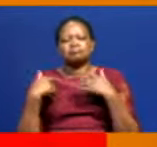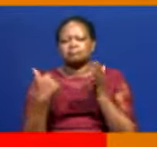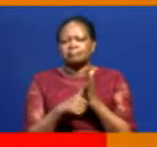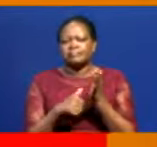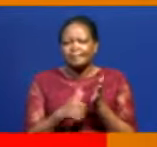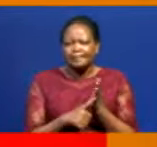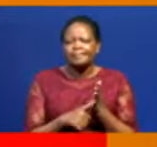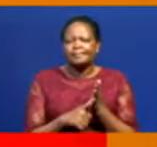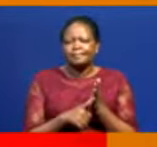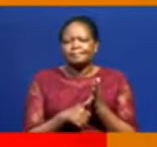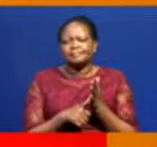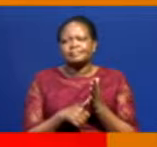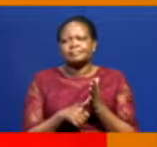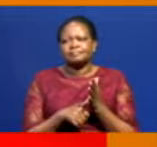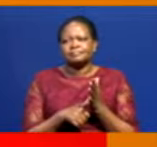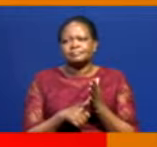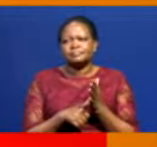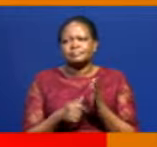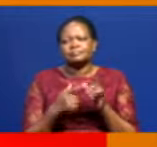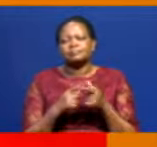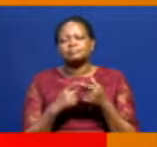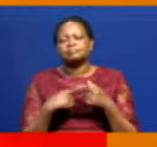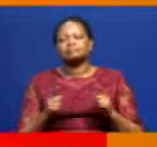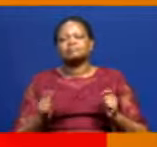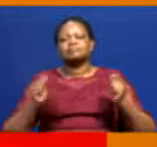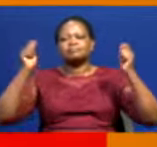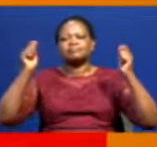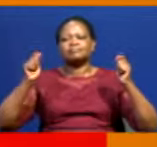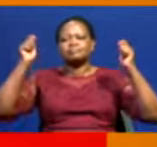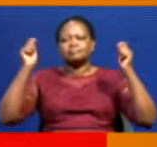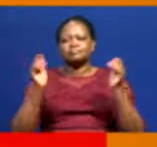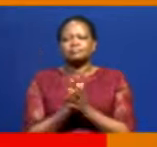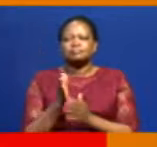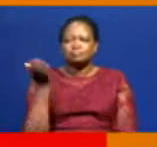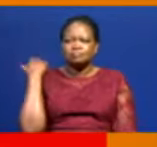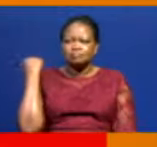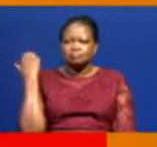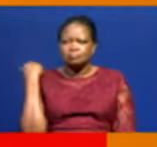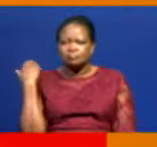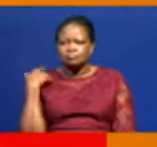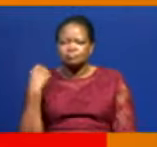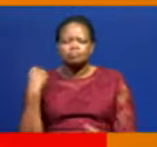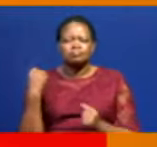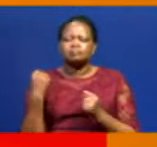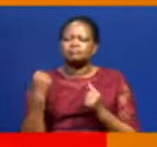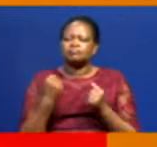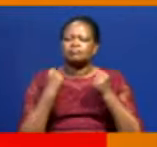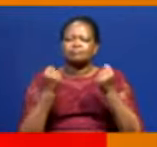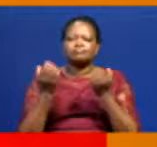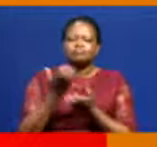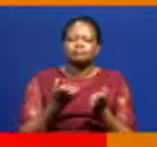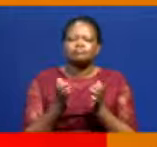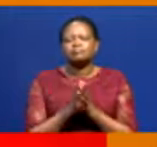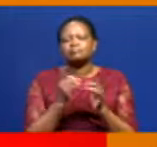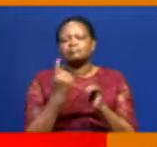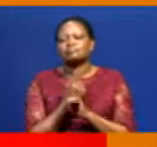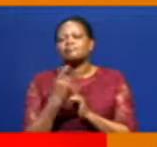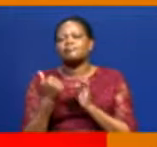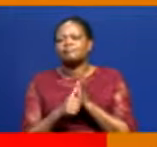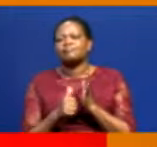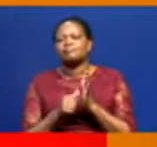very pronounced, but we have had demonstrations and the disturbance of the stability of the economy and so on and so forth. So that needs to calm